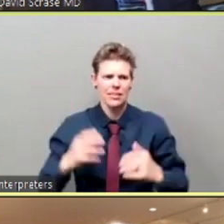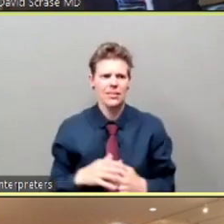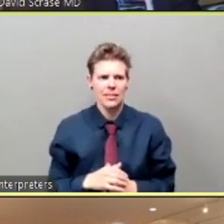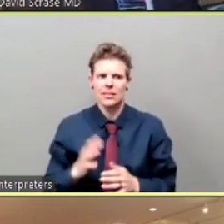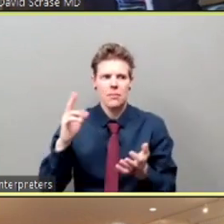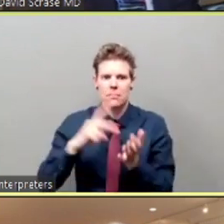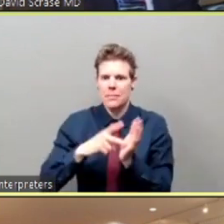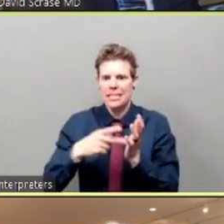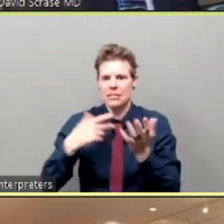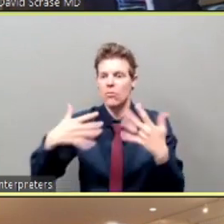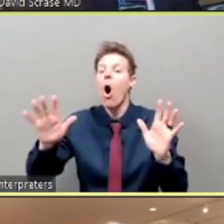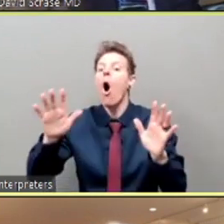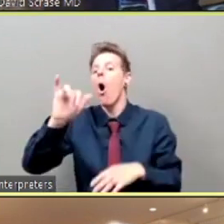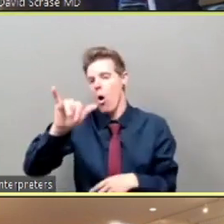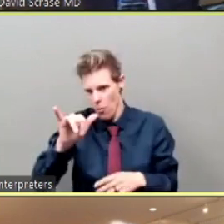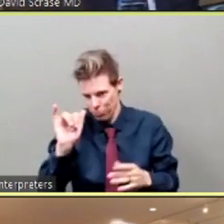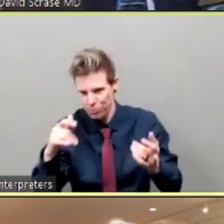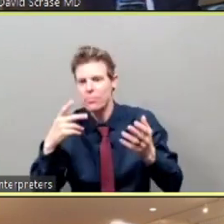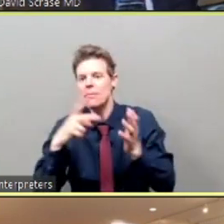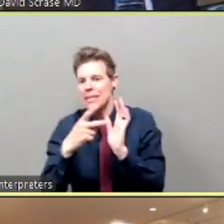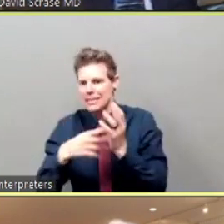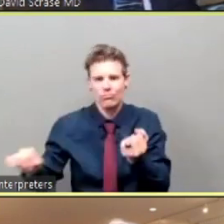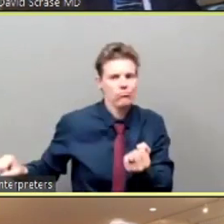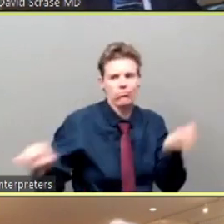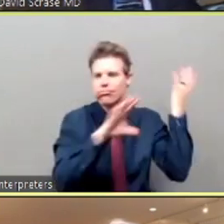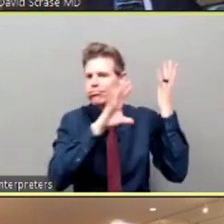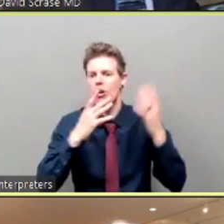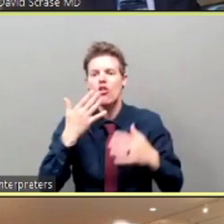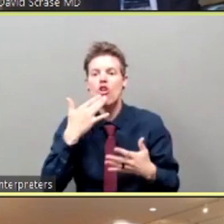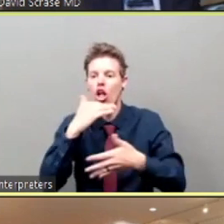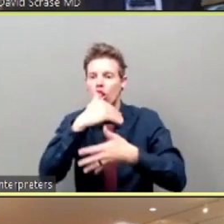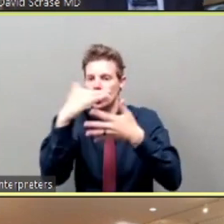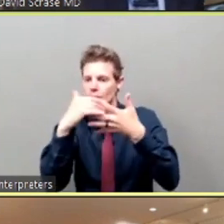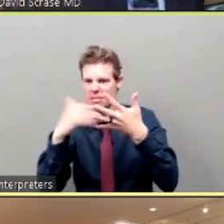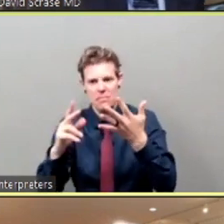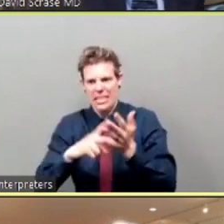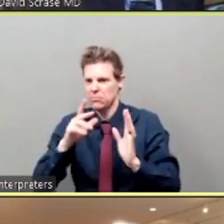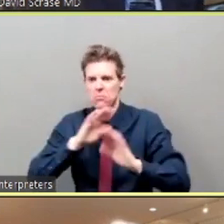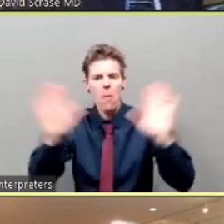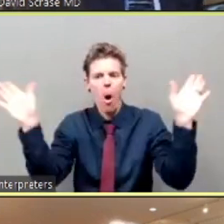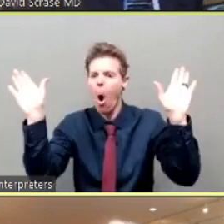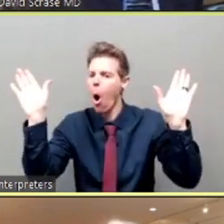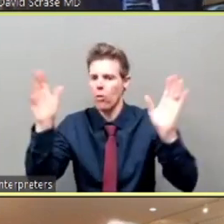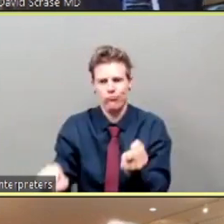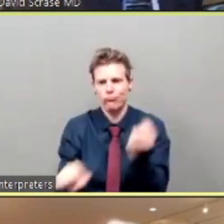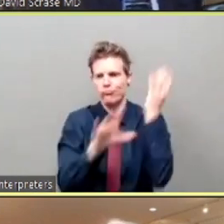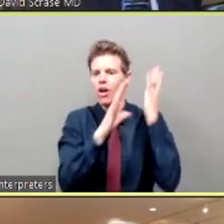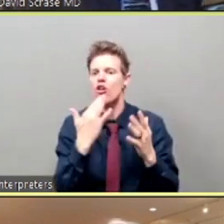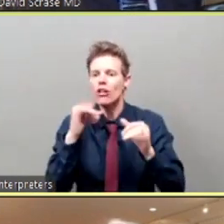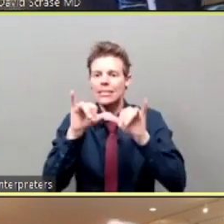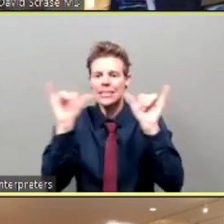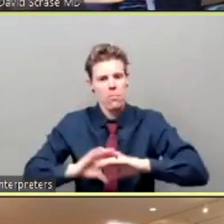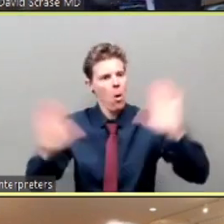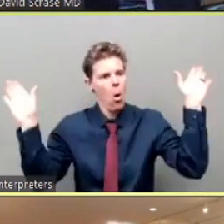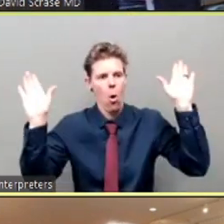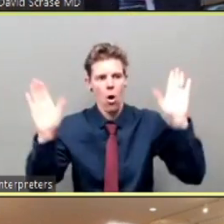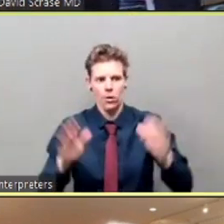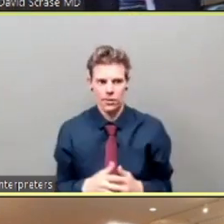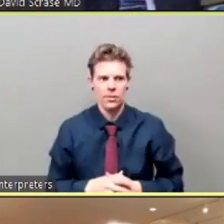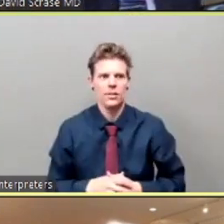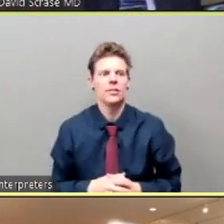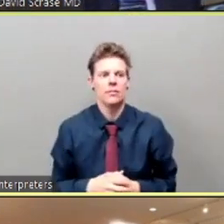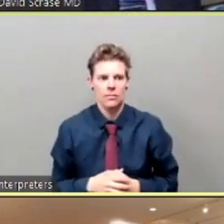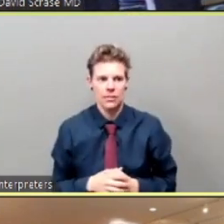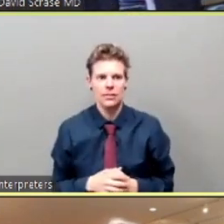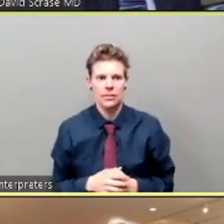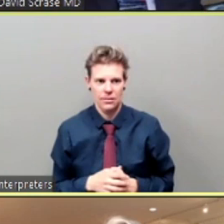All right, we are weeks away. 60% of eligible New Mexicans